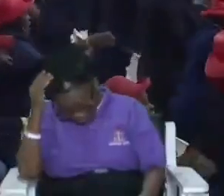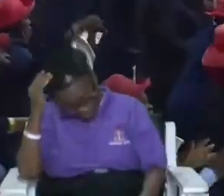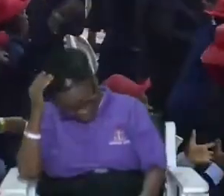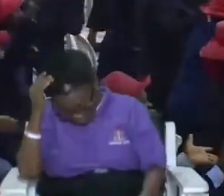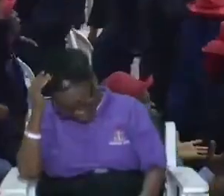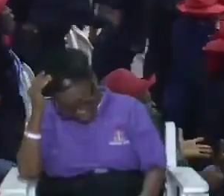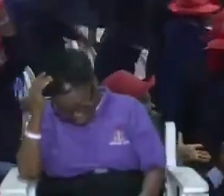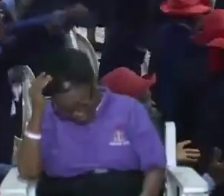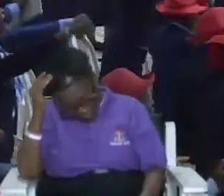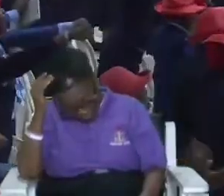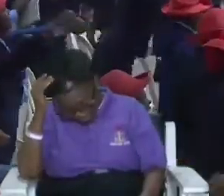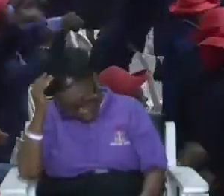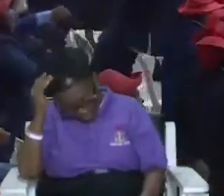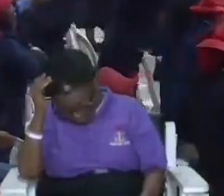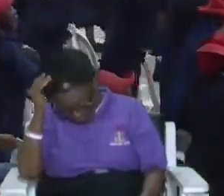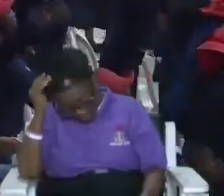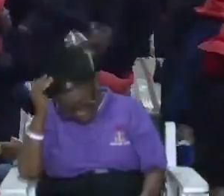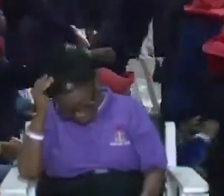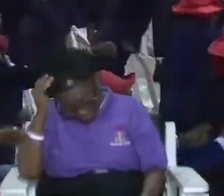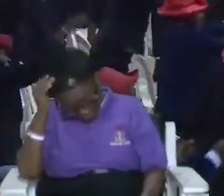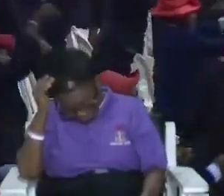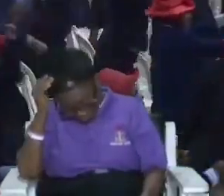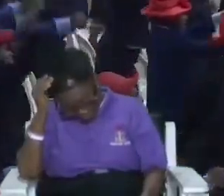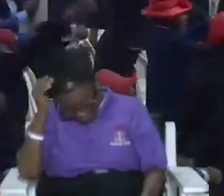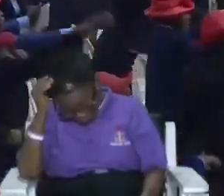Open now.